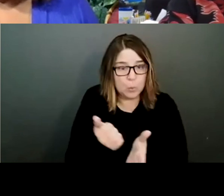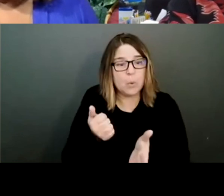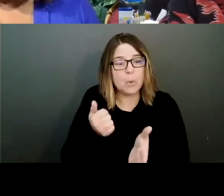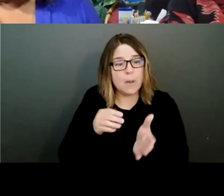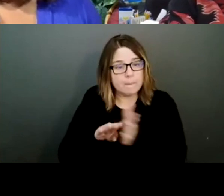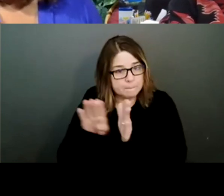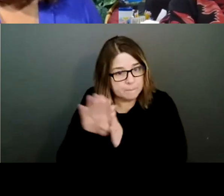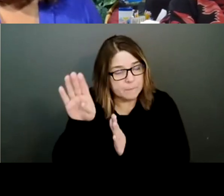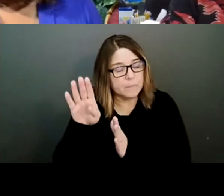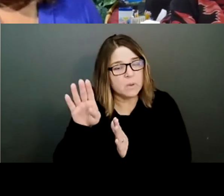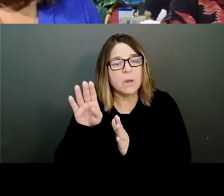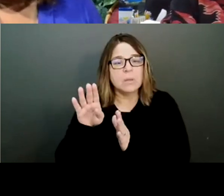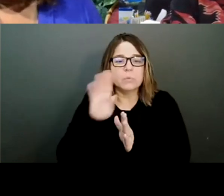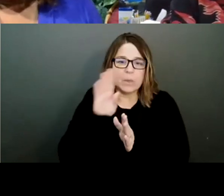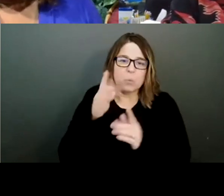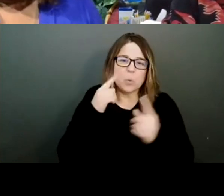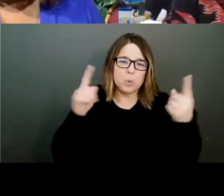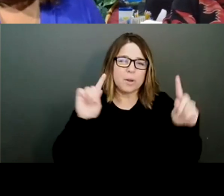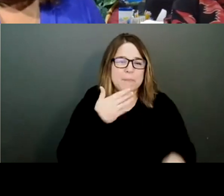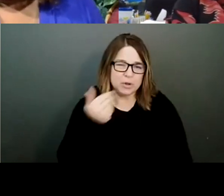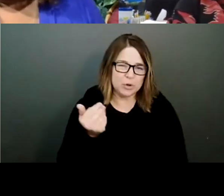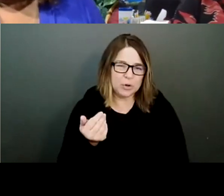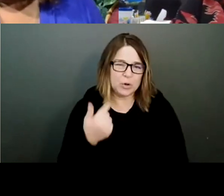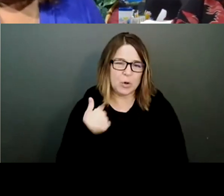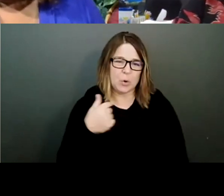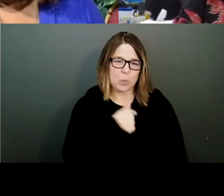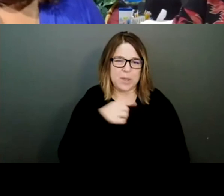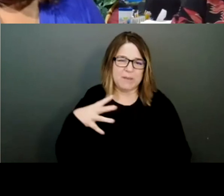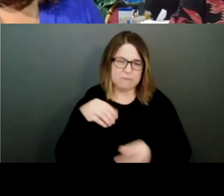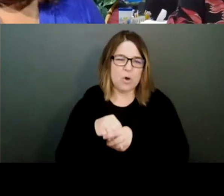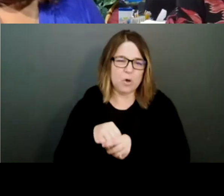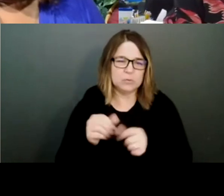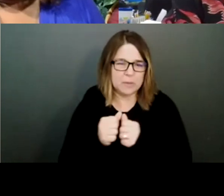support you, that'll probably work better. So